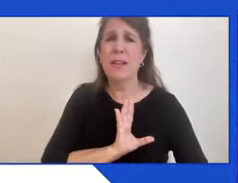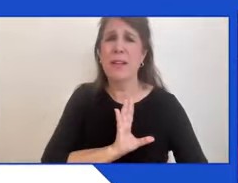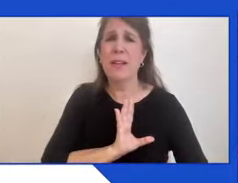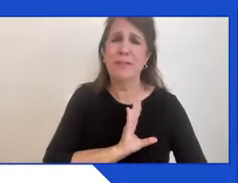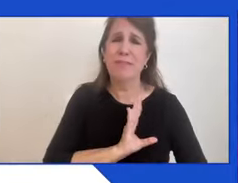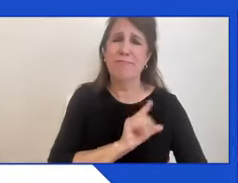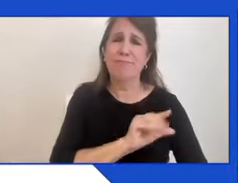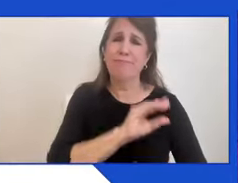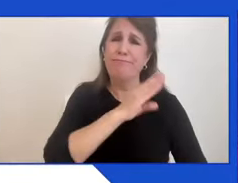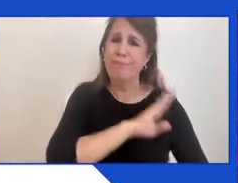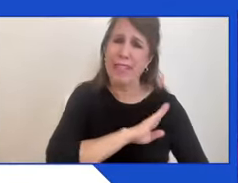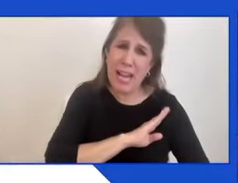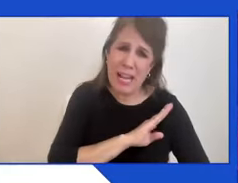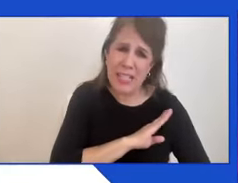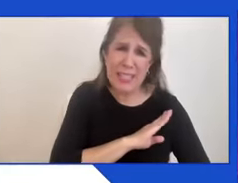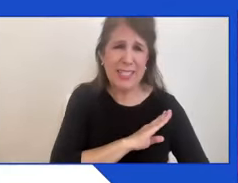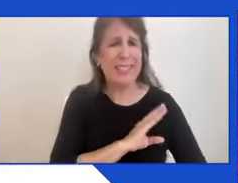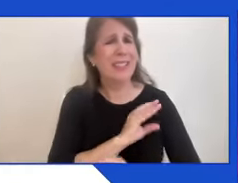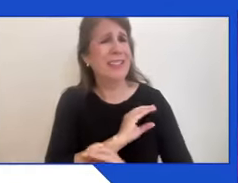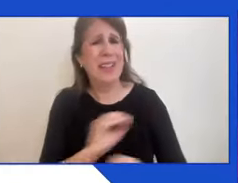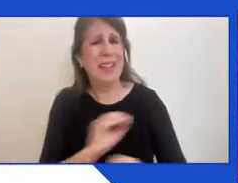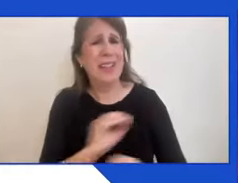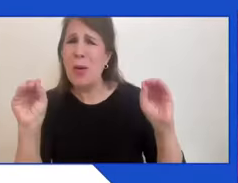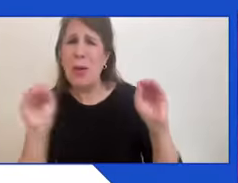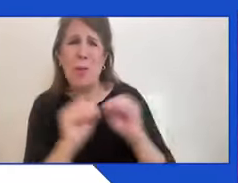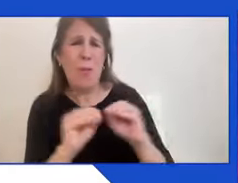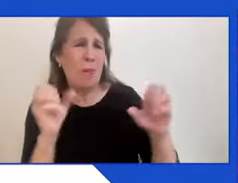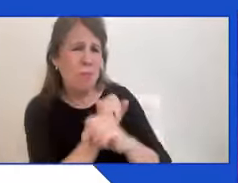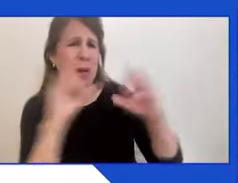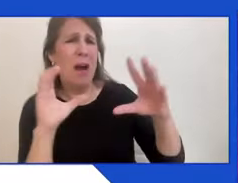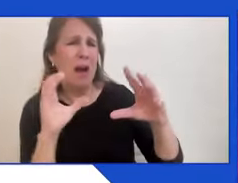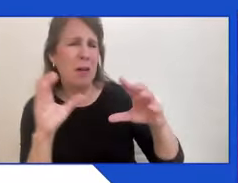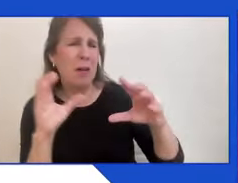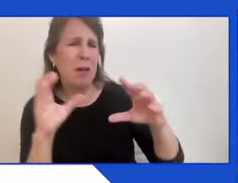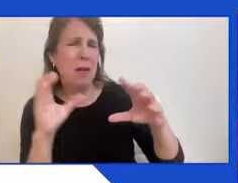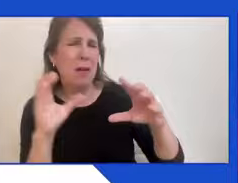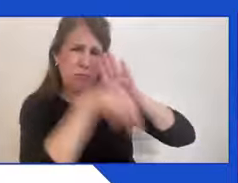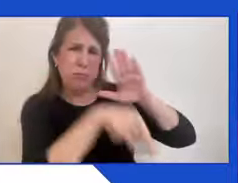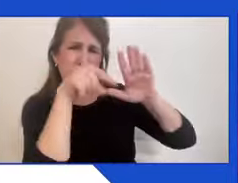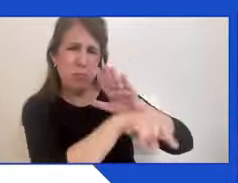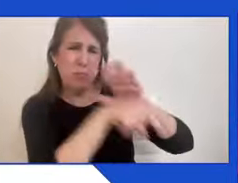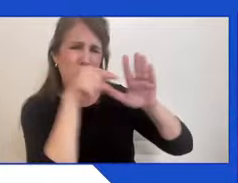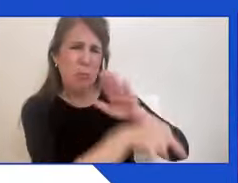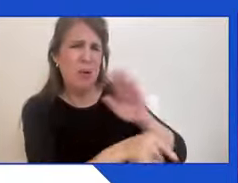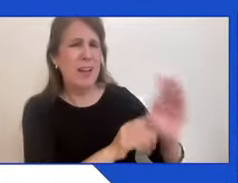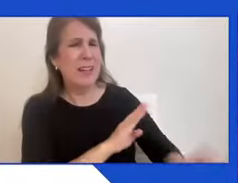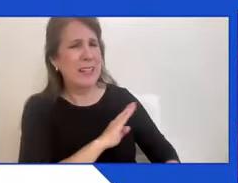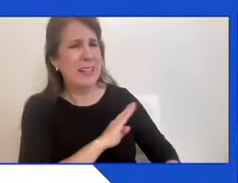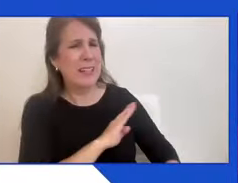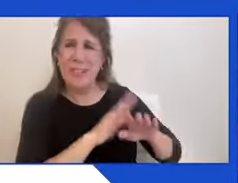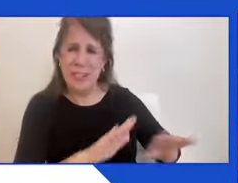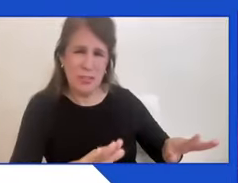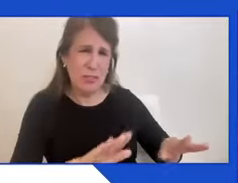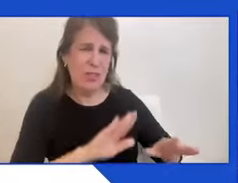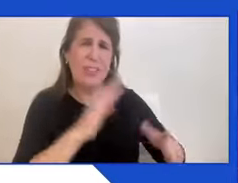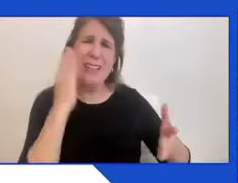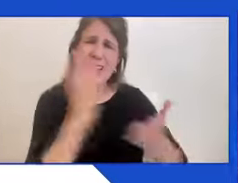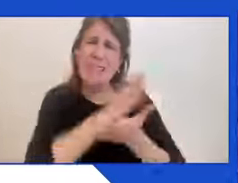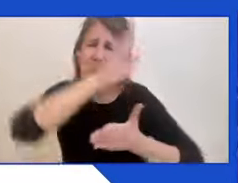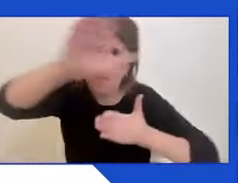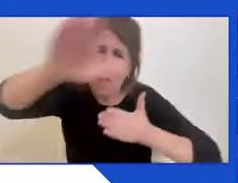Gaza. God protect the children. Let's end all the horror and all the heartbreak in the Holy Land.